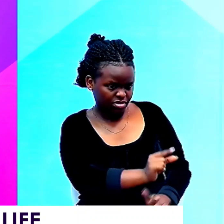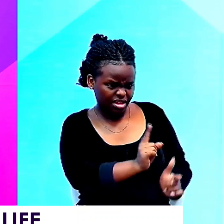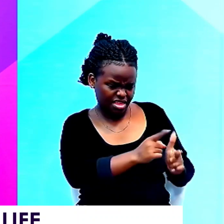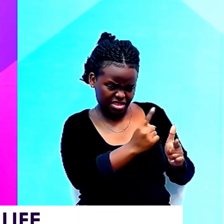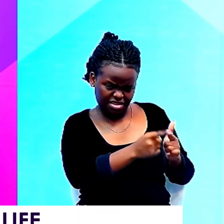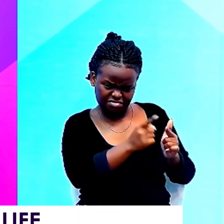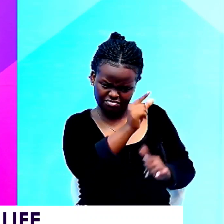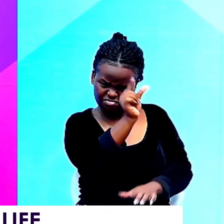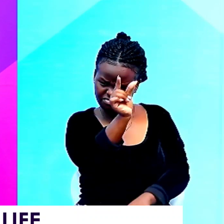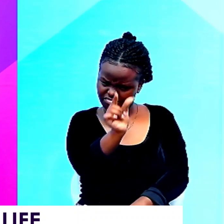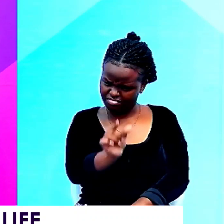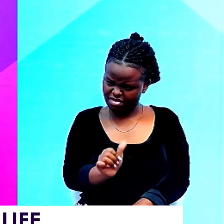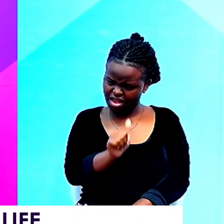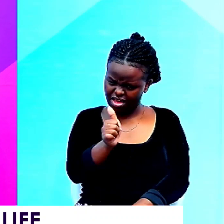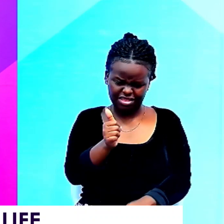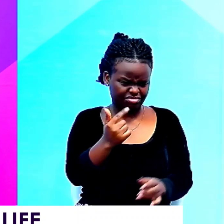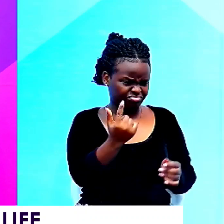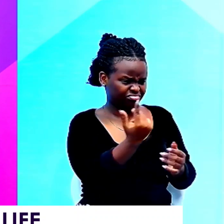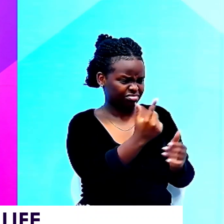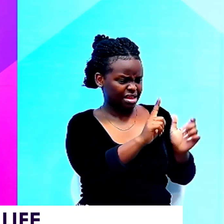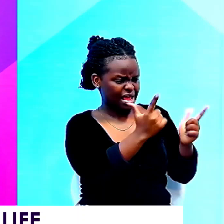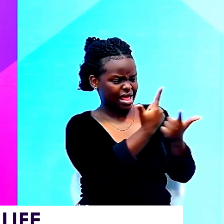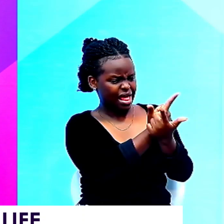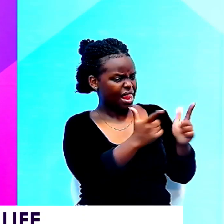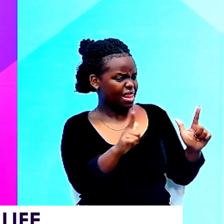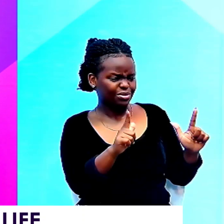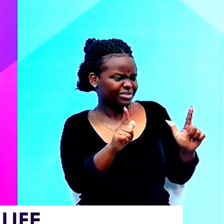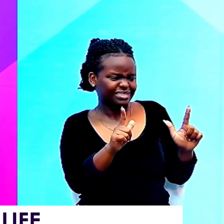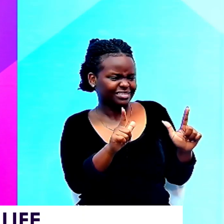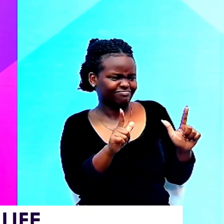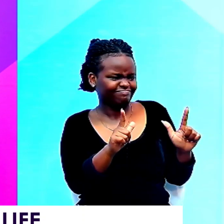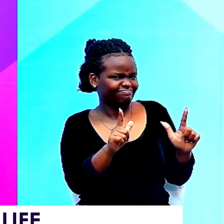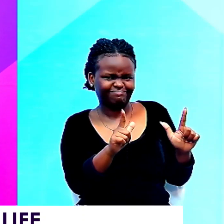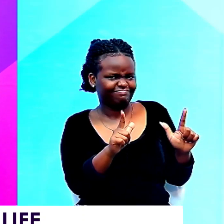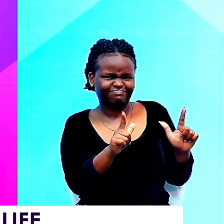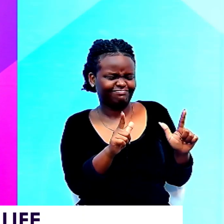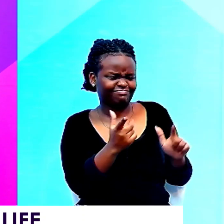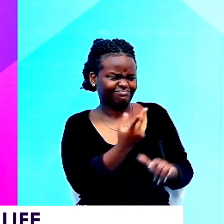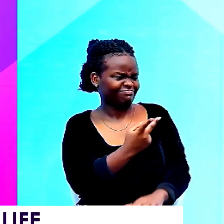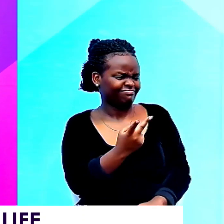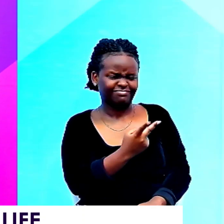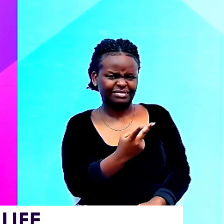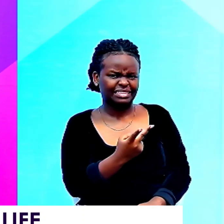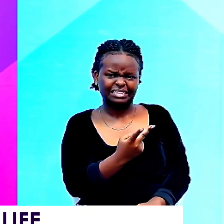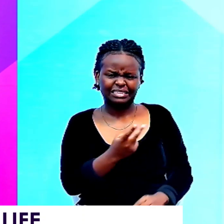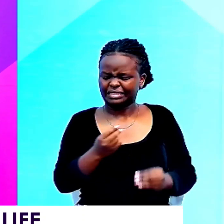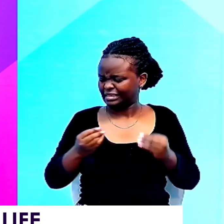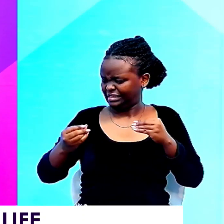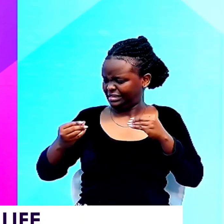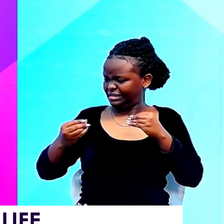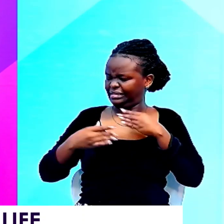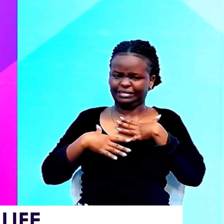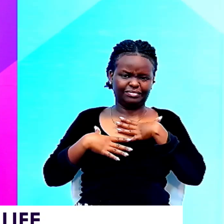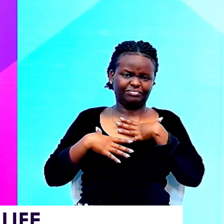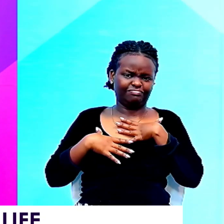of language diet that you get, I mean, it's shocking.